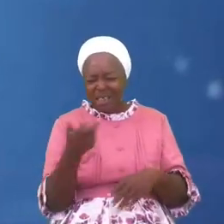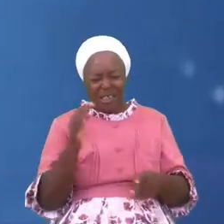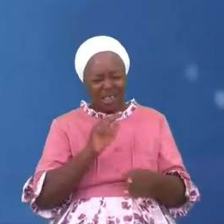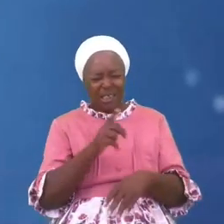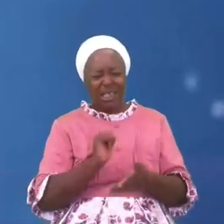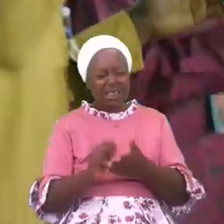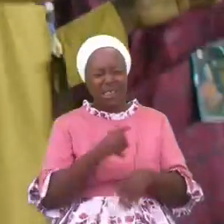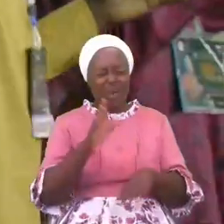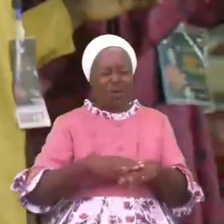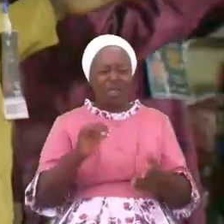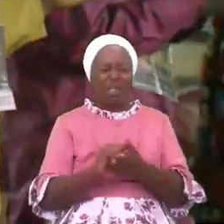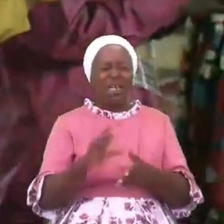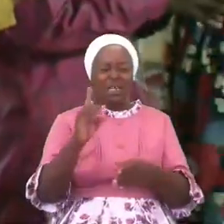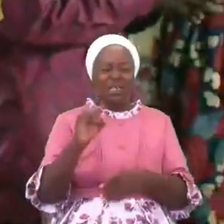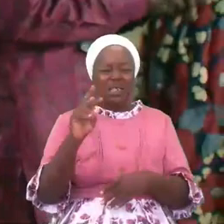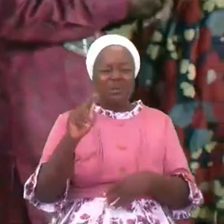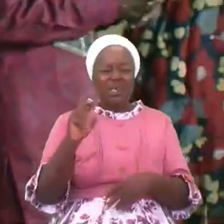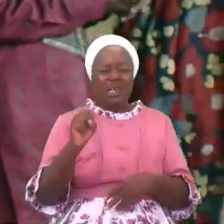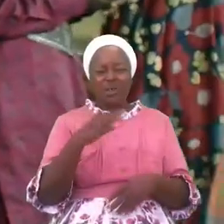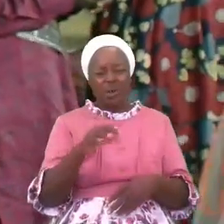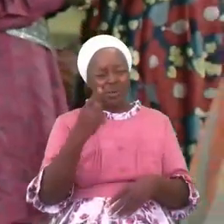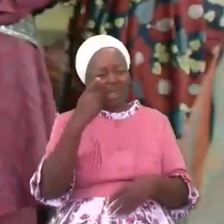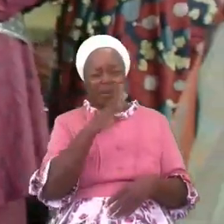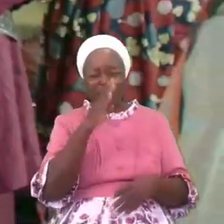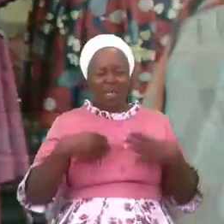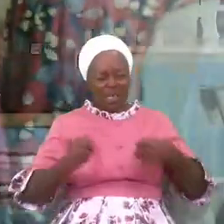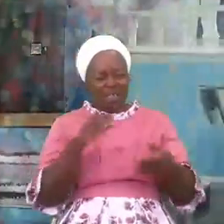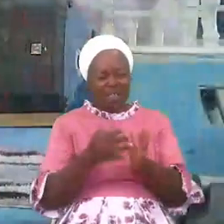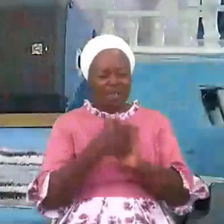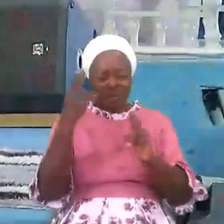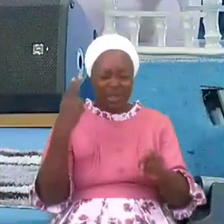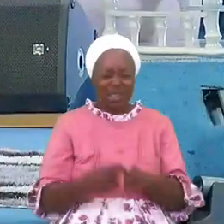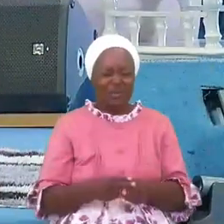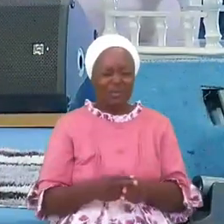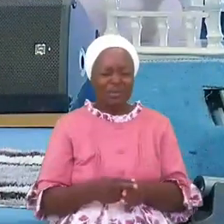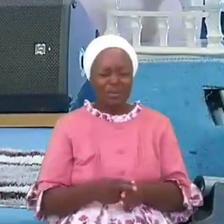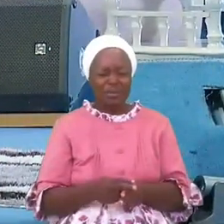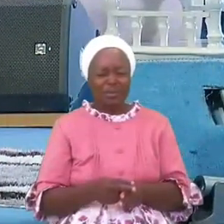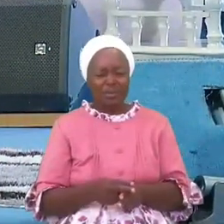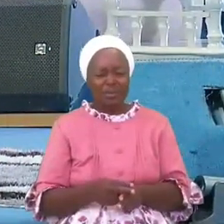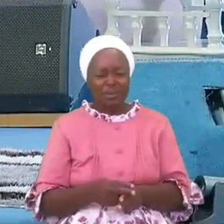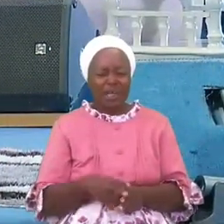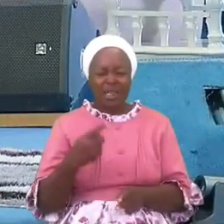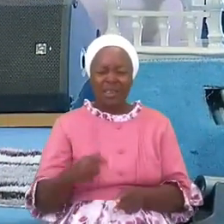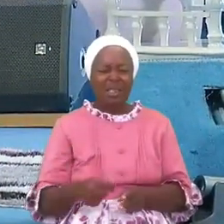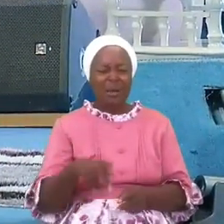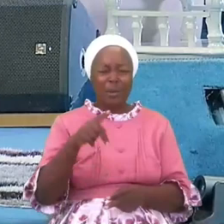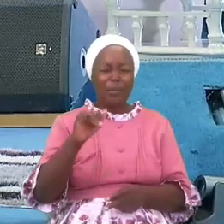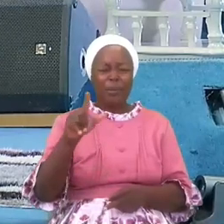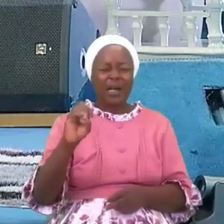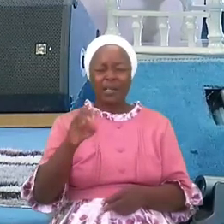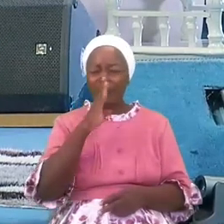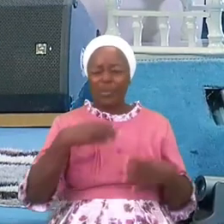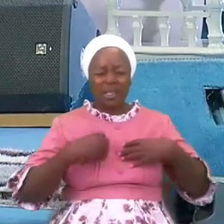in Jesus' name. The pile be healed in Jesus' name. And